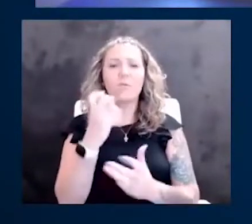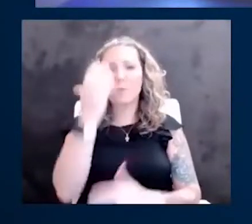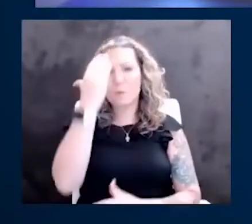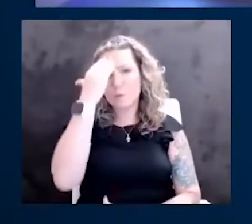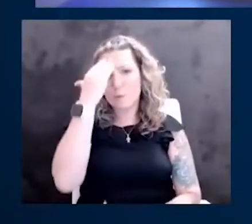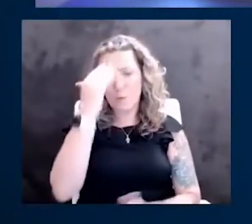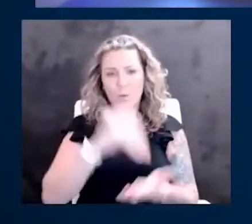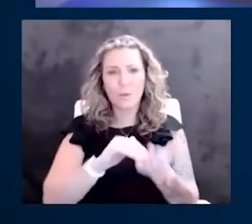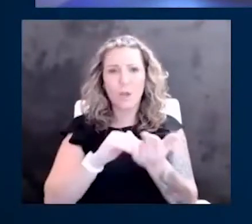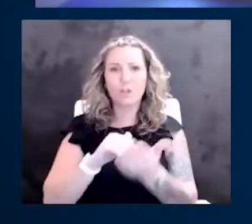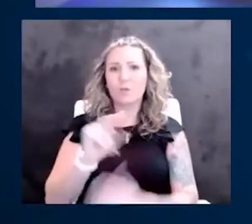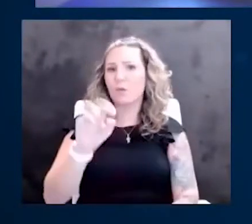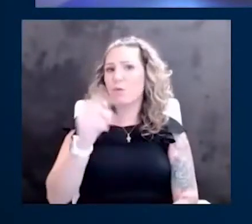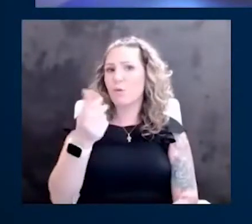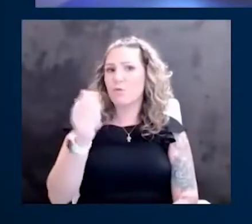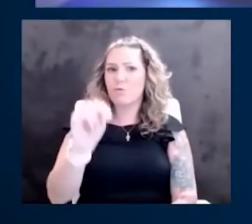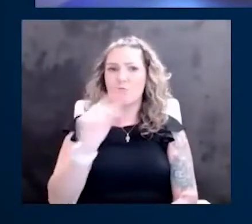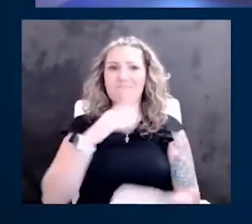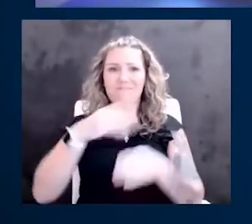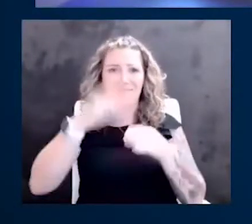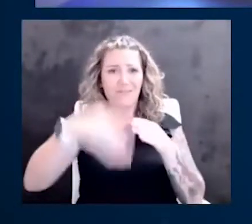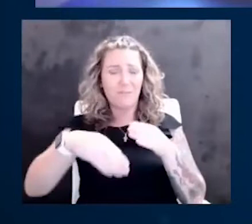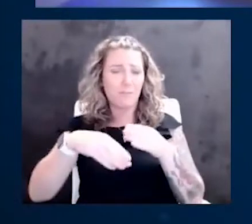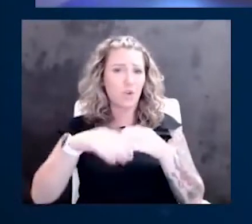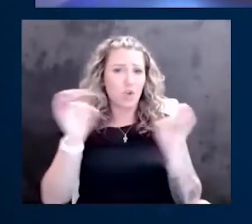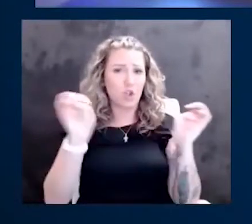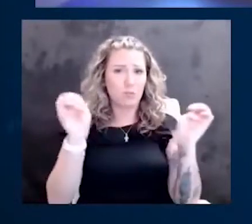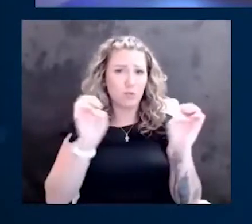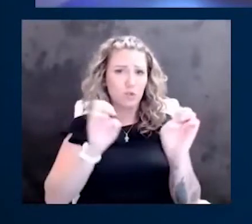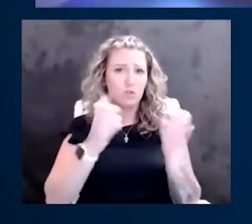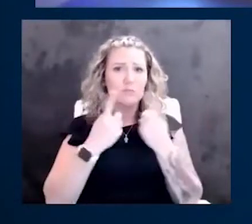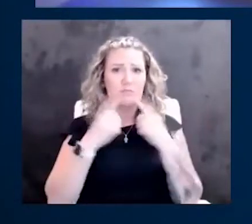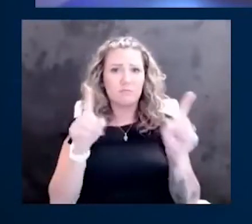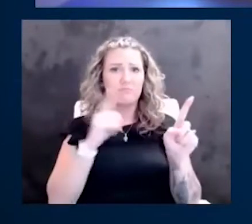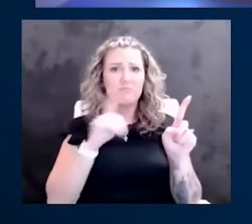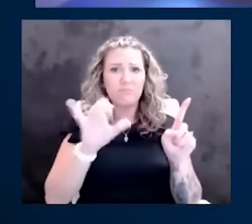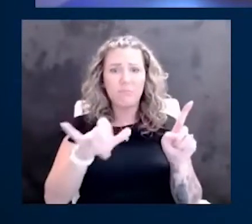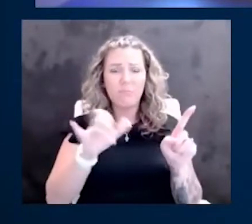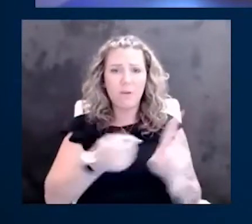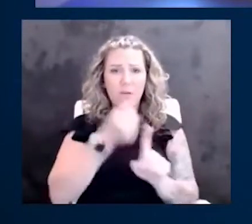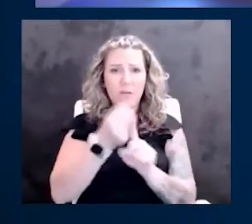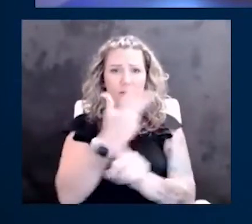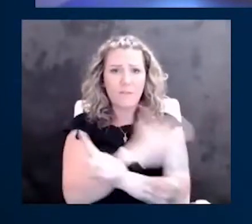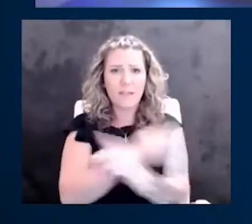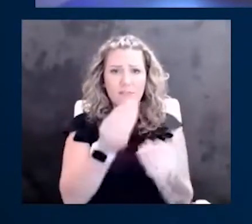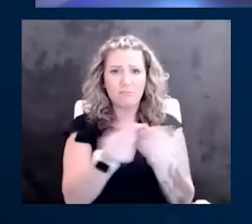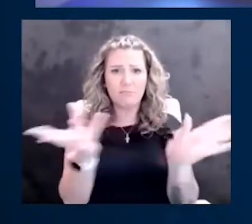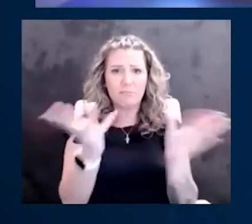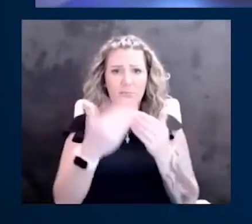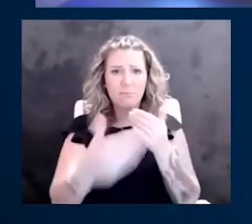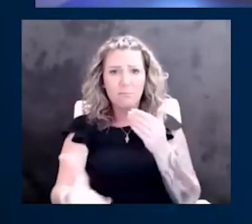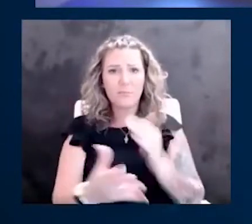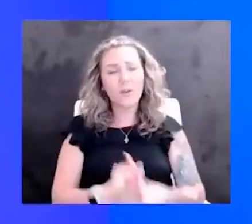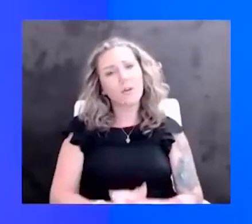end of the emergency declaration, will that impact vaccine distribution going forward? No, it'll